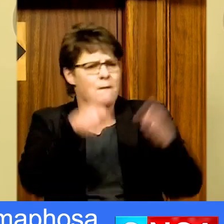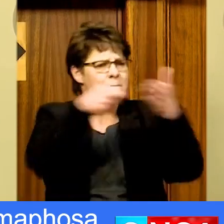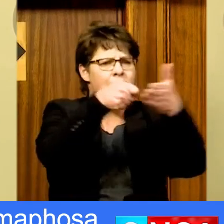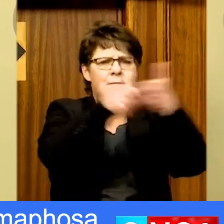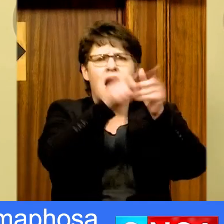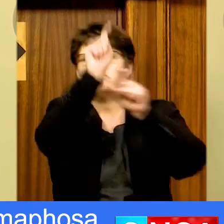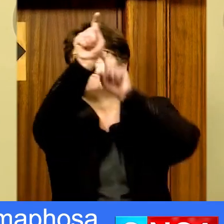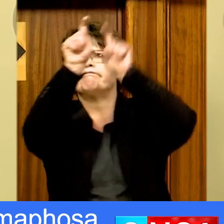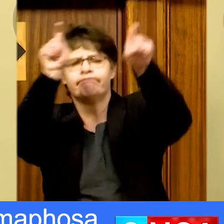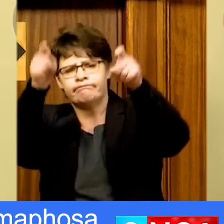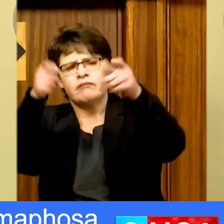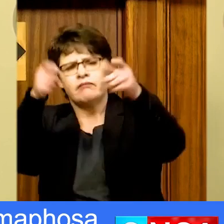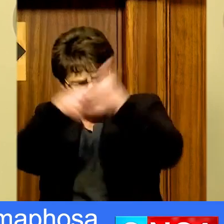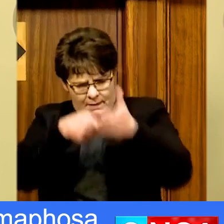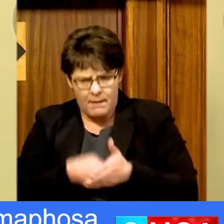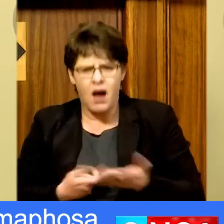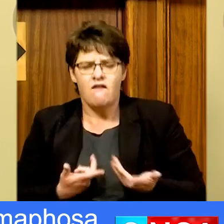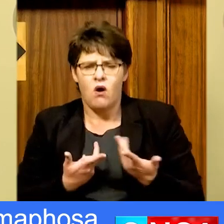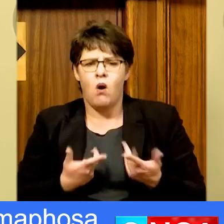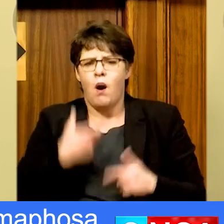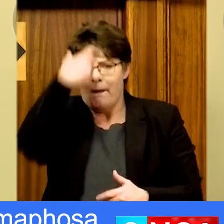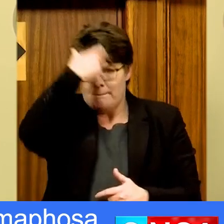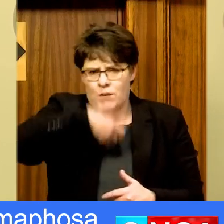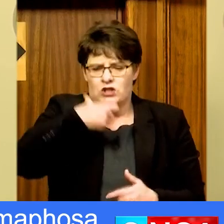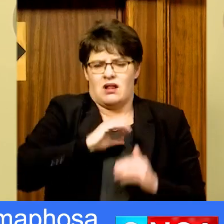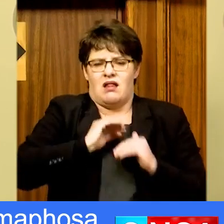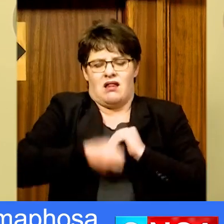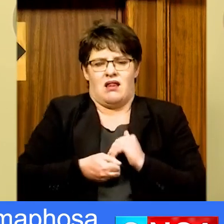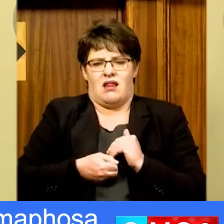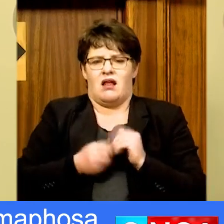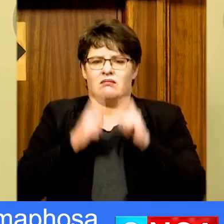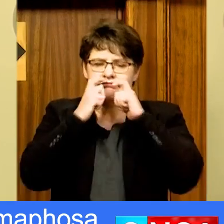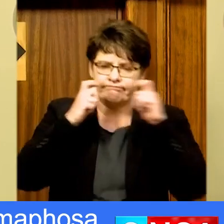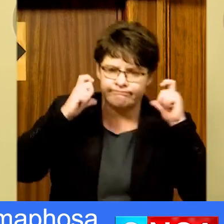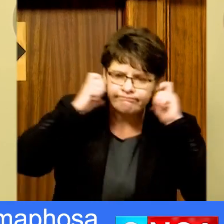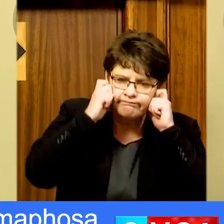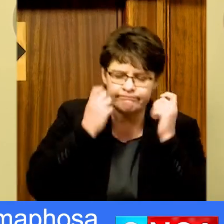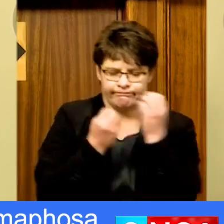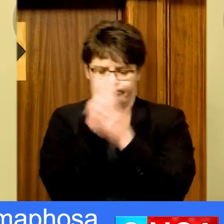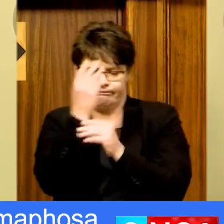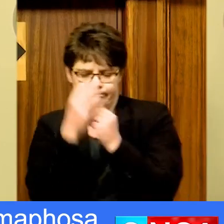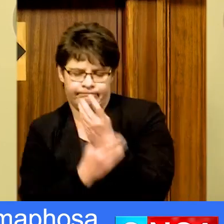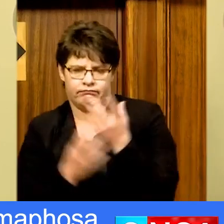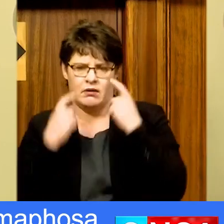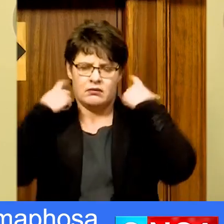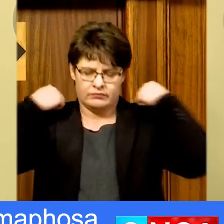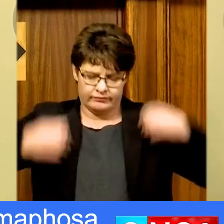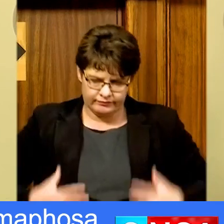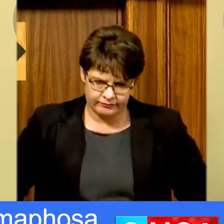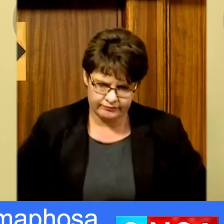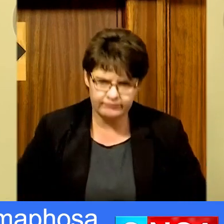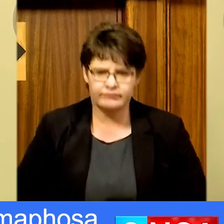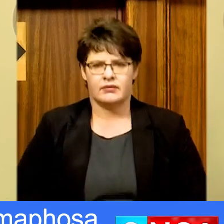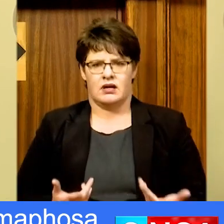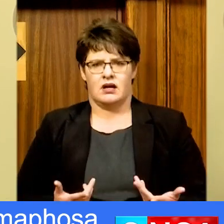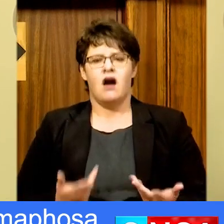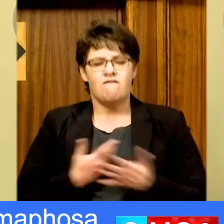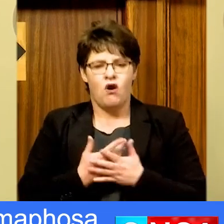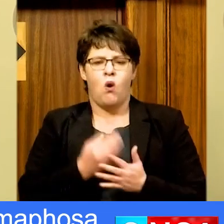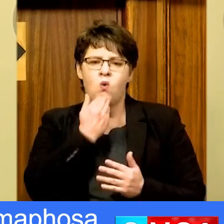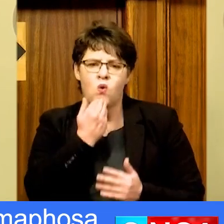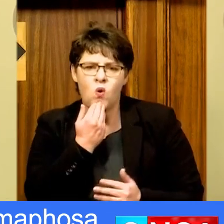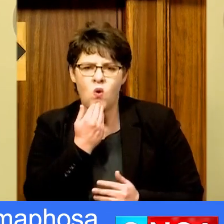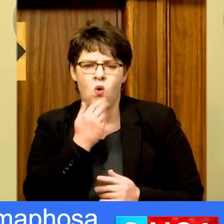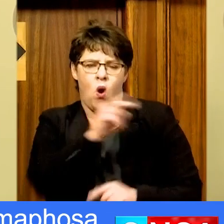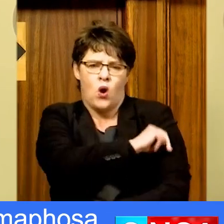items of personal protective equipment to hospitals, to clinics and schools across the